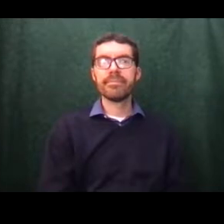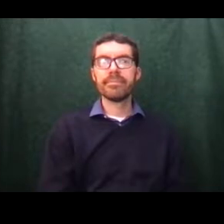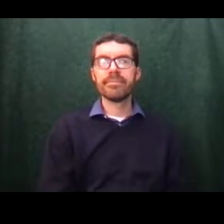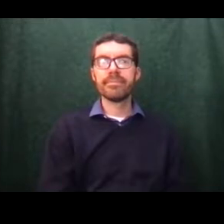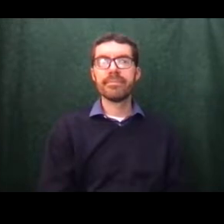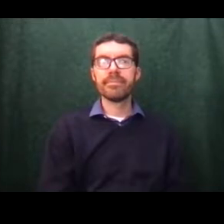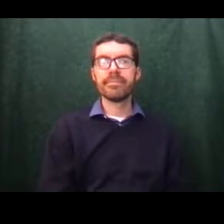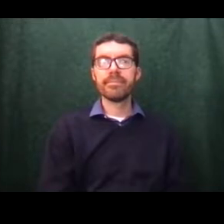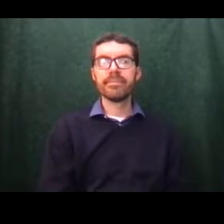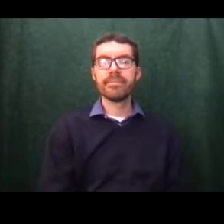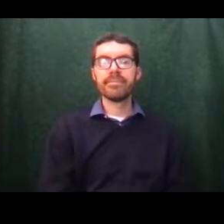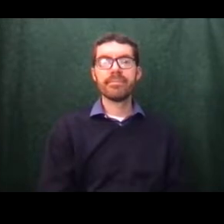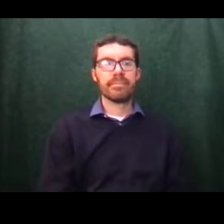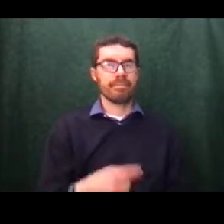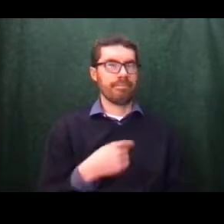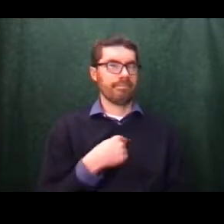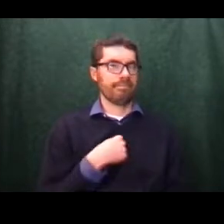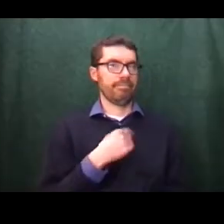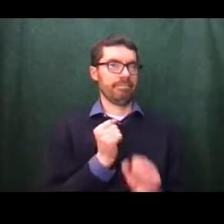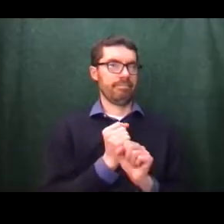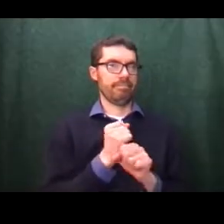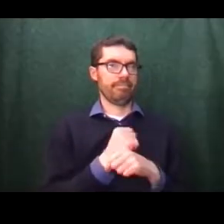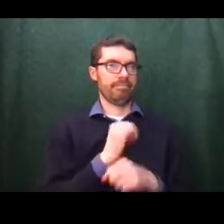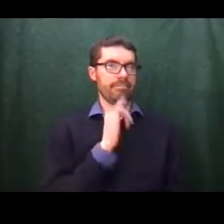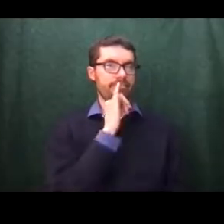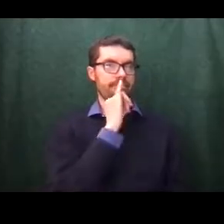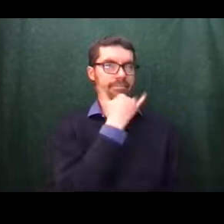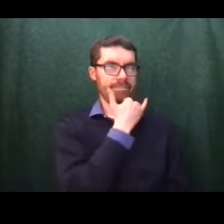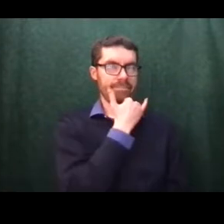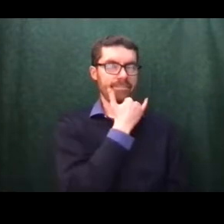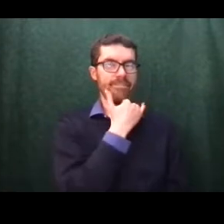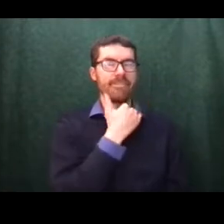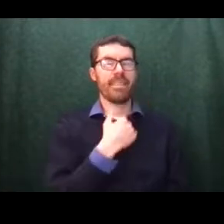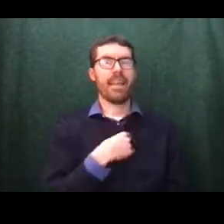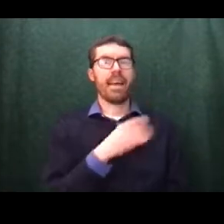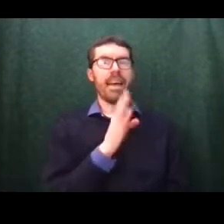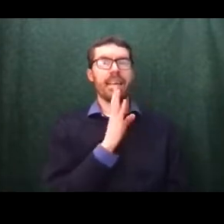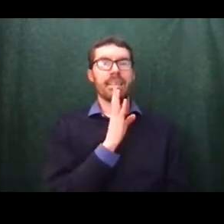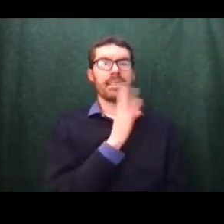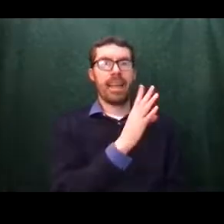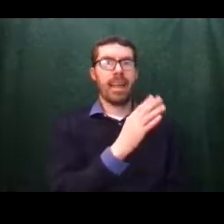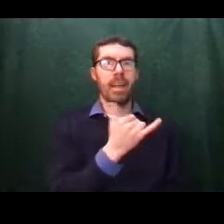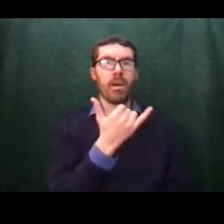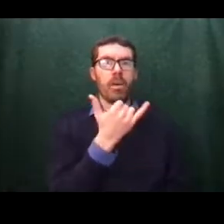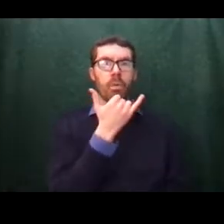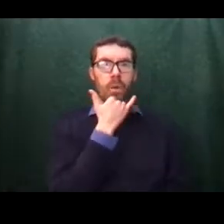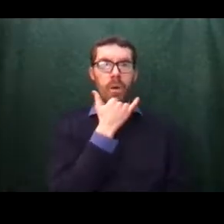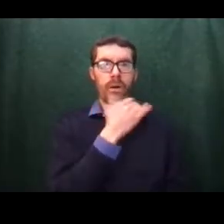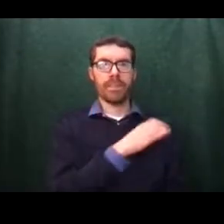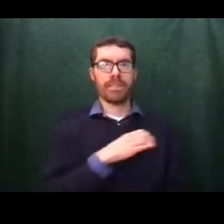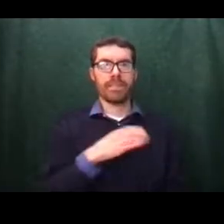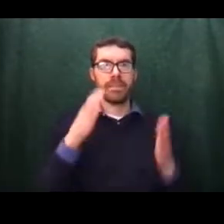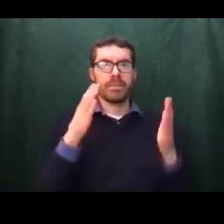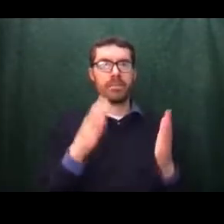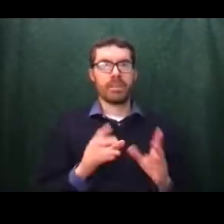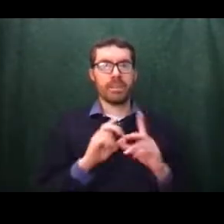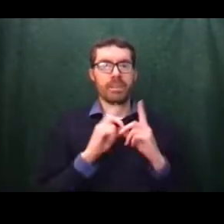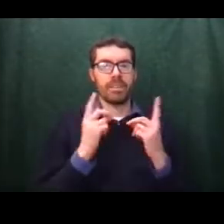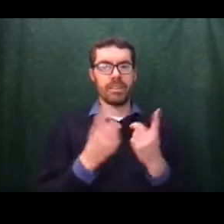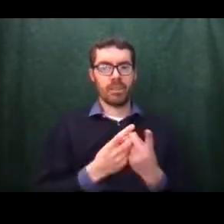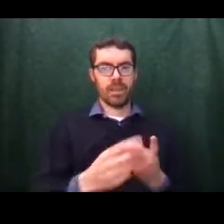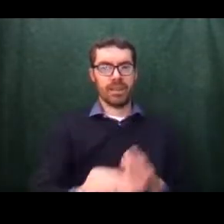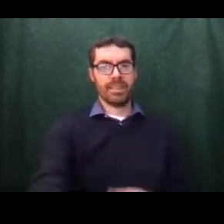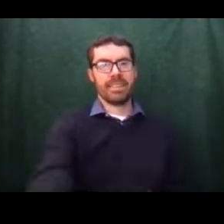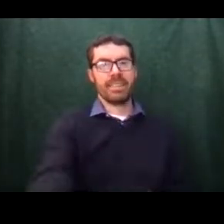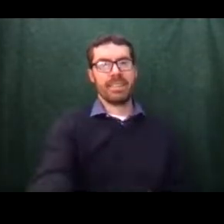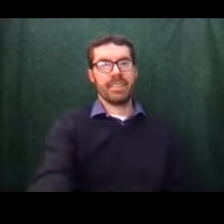I made the snafu, Commissioner Treece, of saying the wrong commissioner district for Commissioner Willey, because I